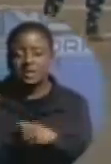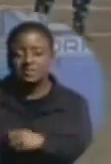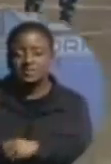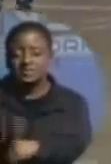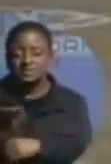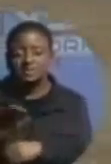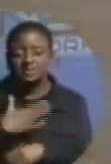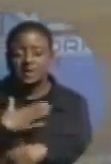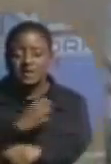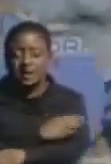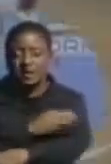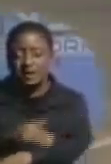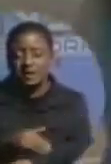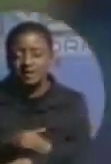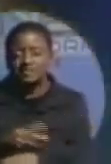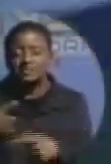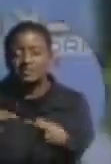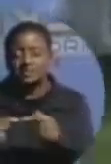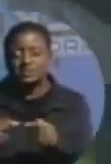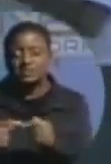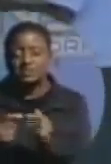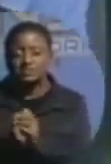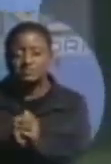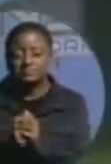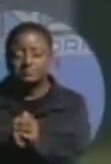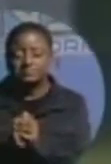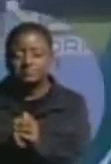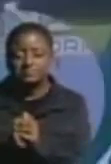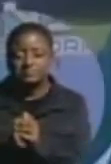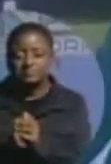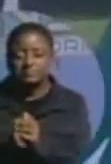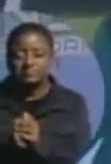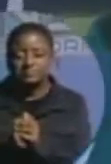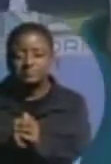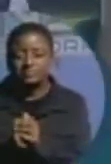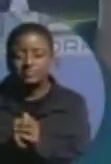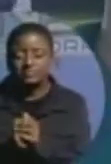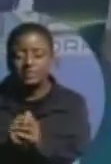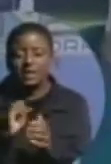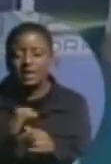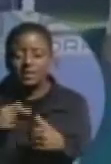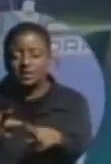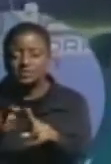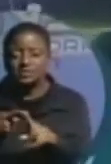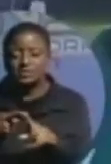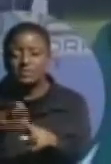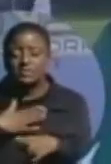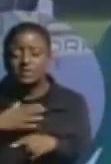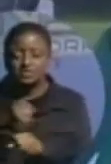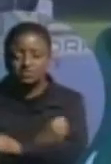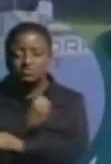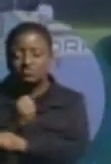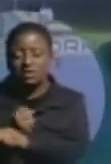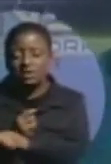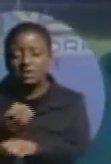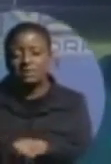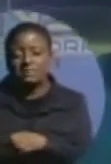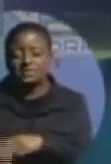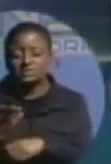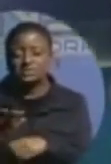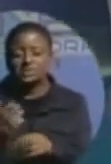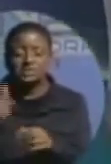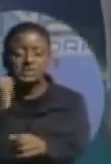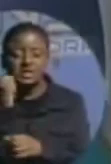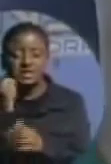to go to my stronger pitcher, my senior pitcher, Teela. But I guess they were able to make contact better with